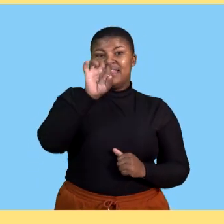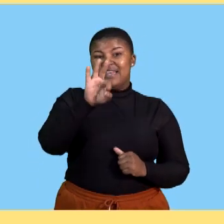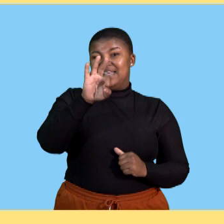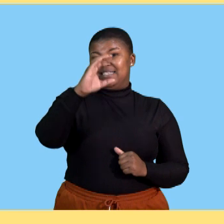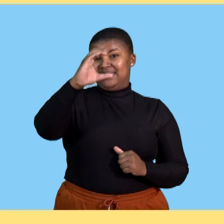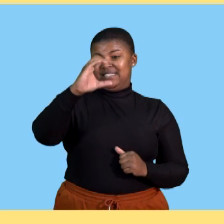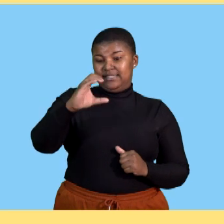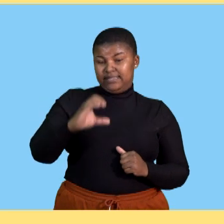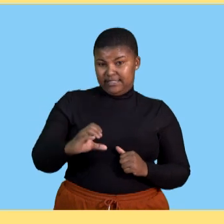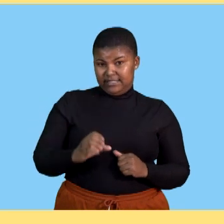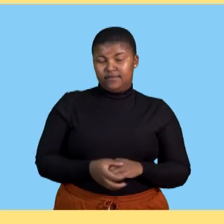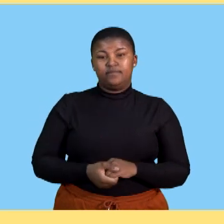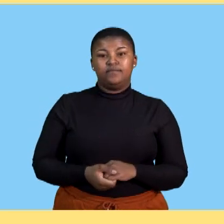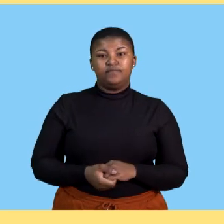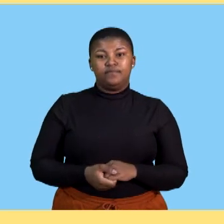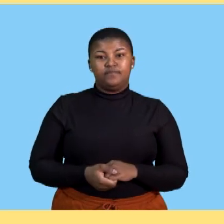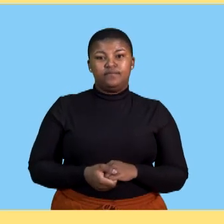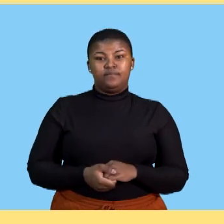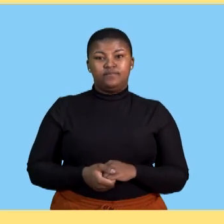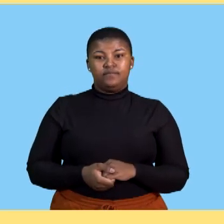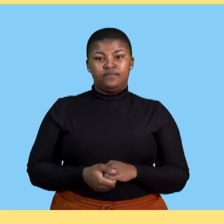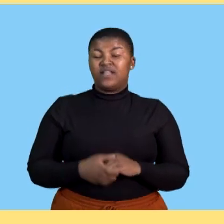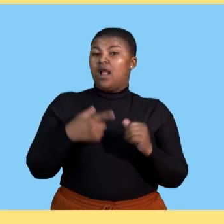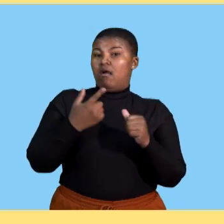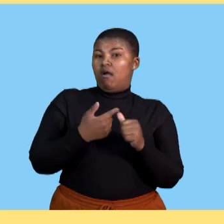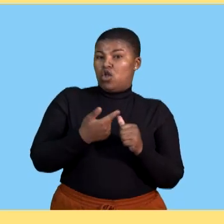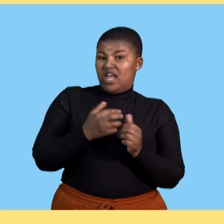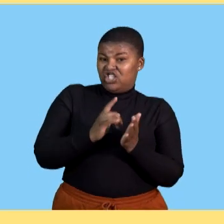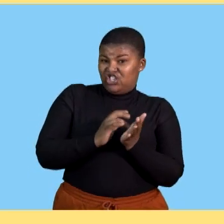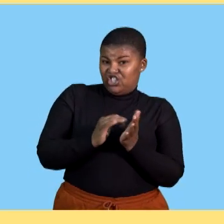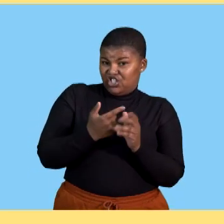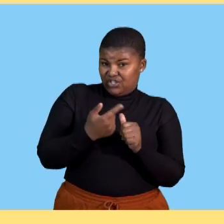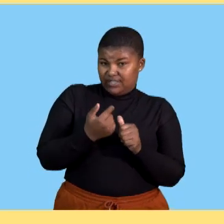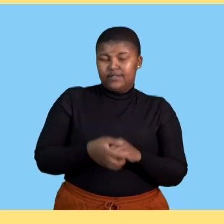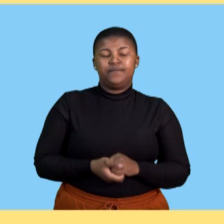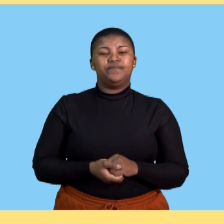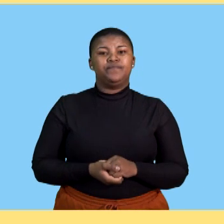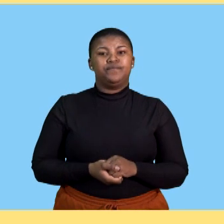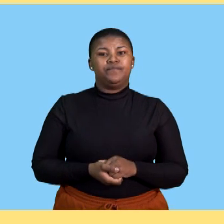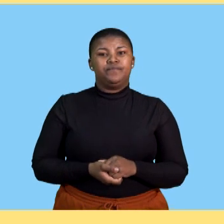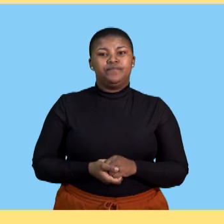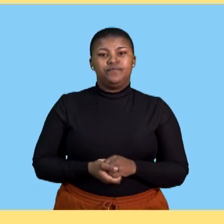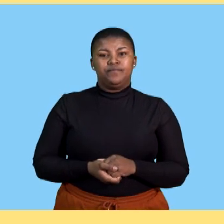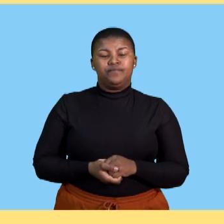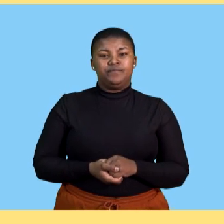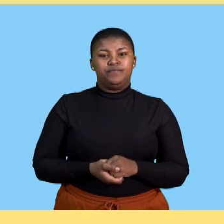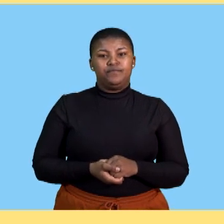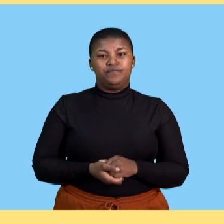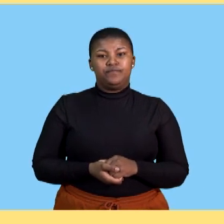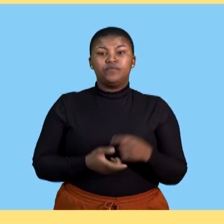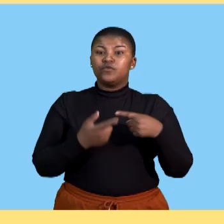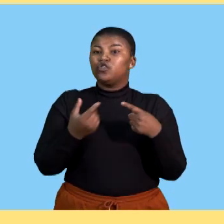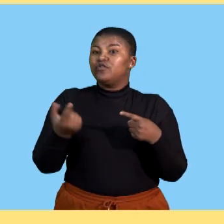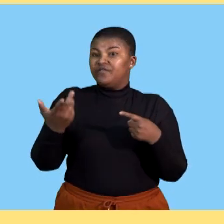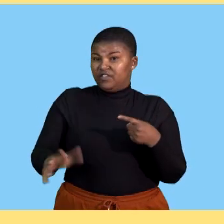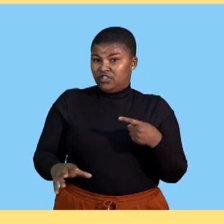calculate the 3 C's. You calculate. This is the calculation. We calculate. That is